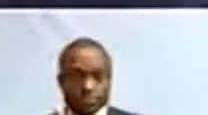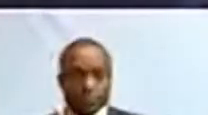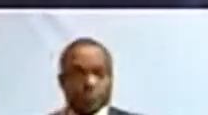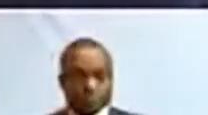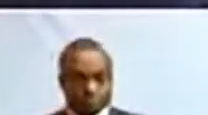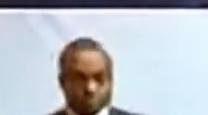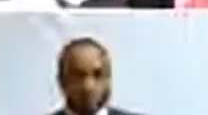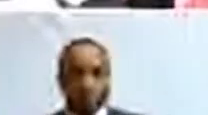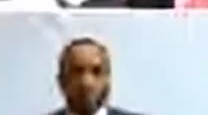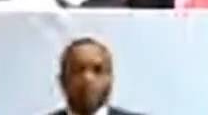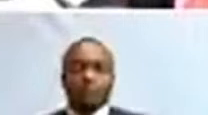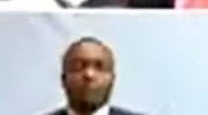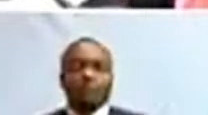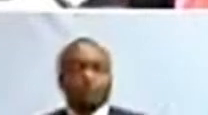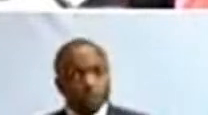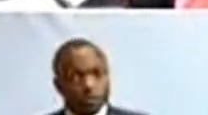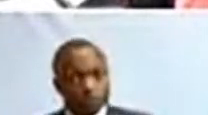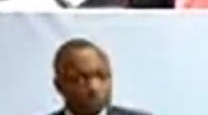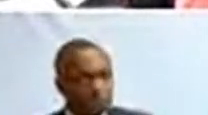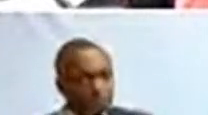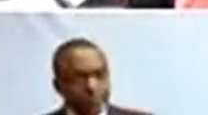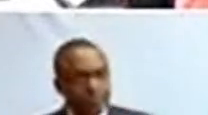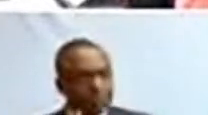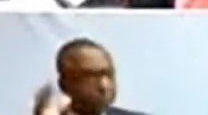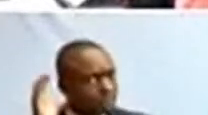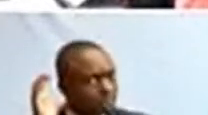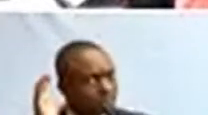DF, when did you go to Chama?